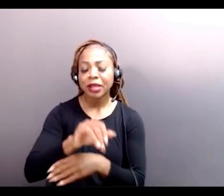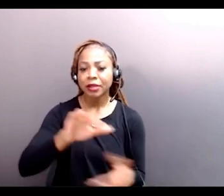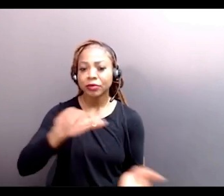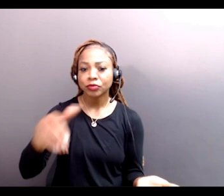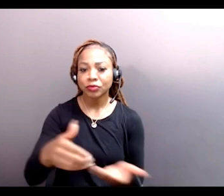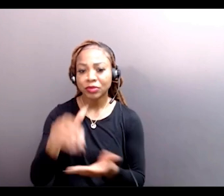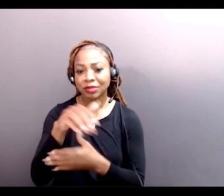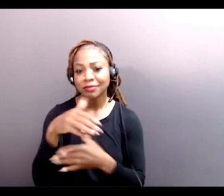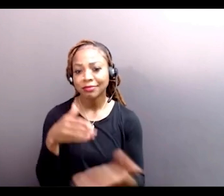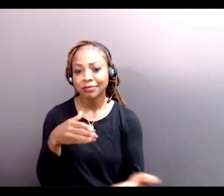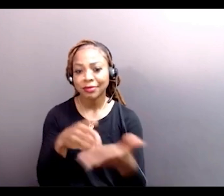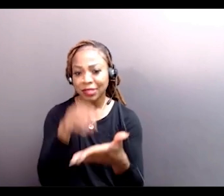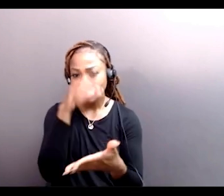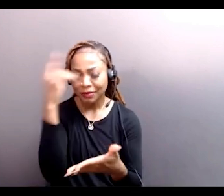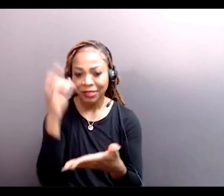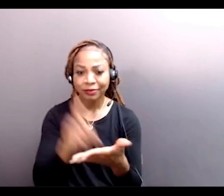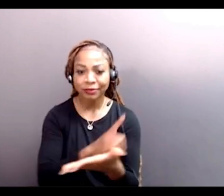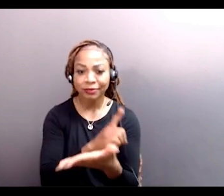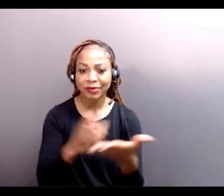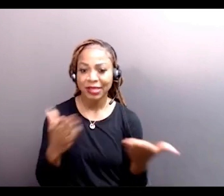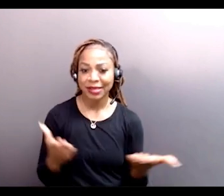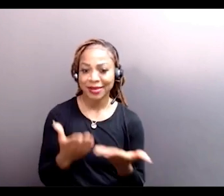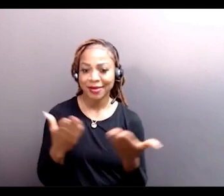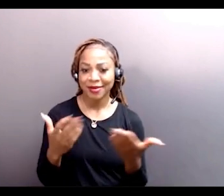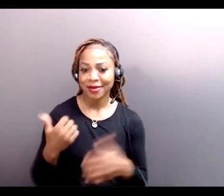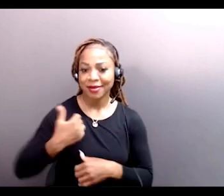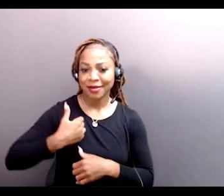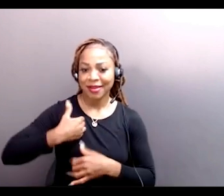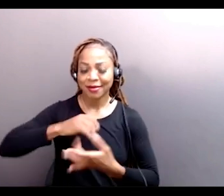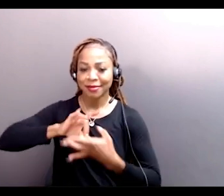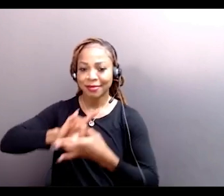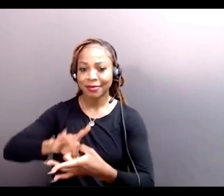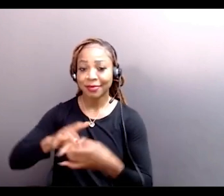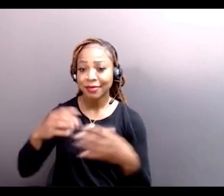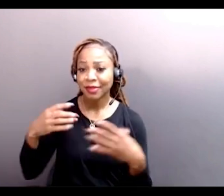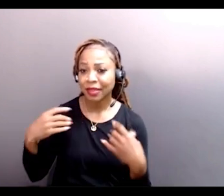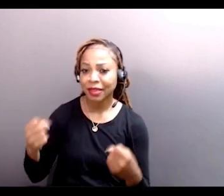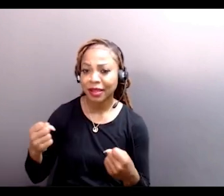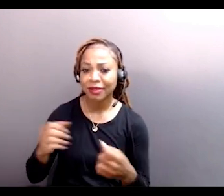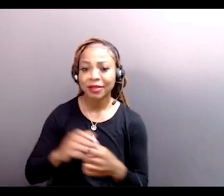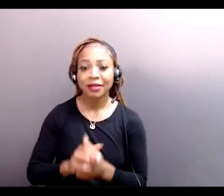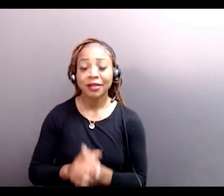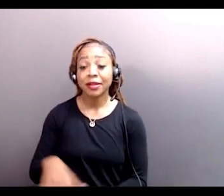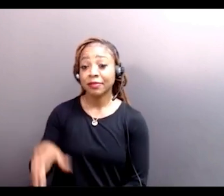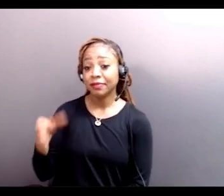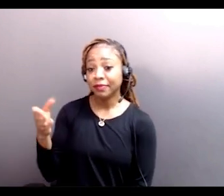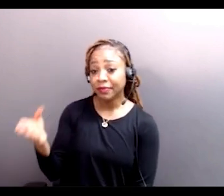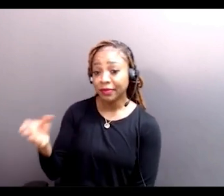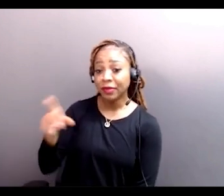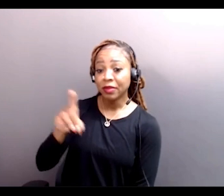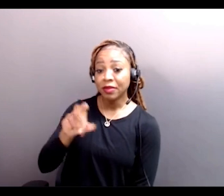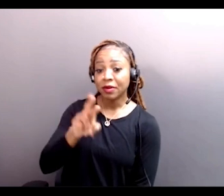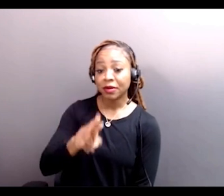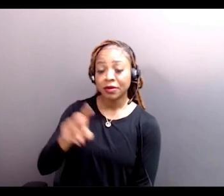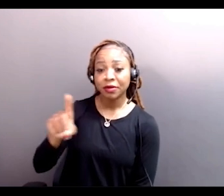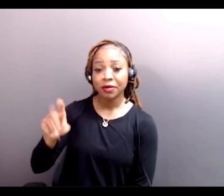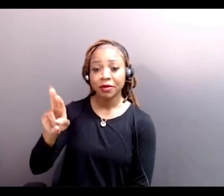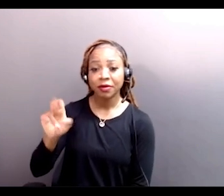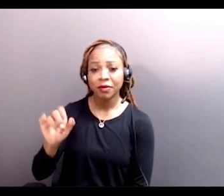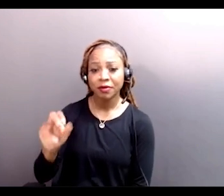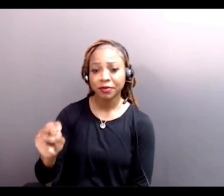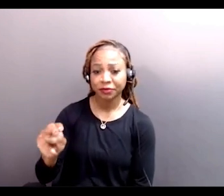Canada, and as it relates to health. So think about what you just experienced with Dr. Dryden, and then